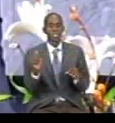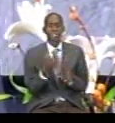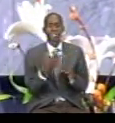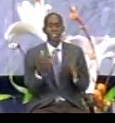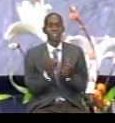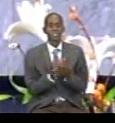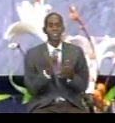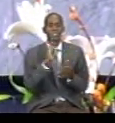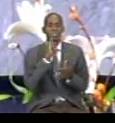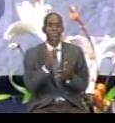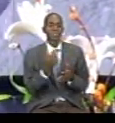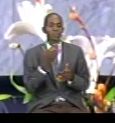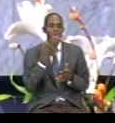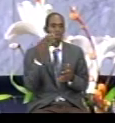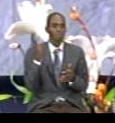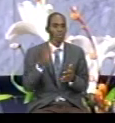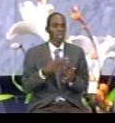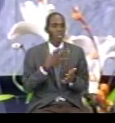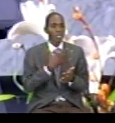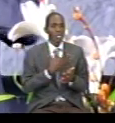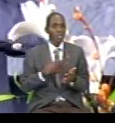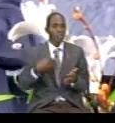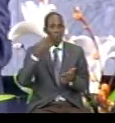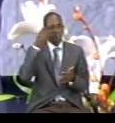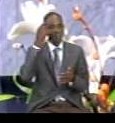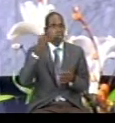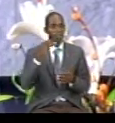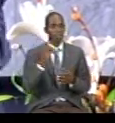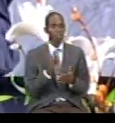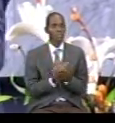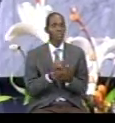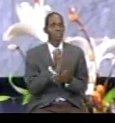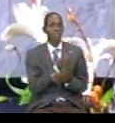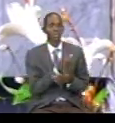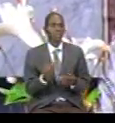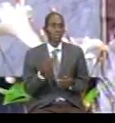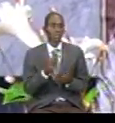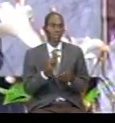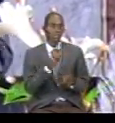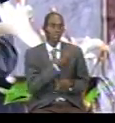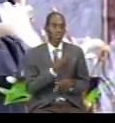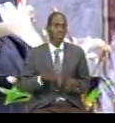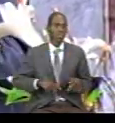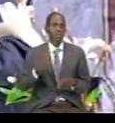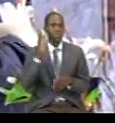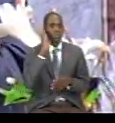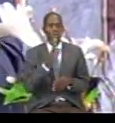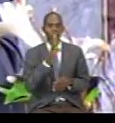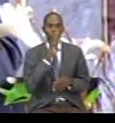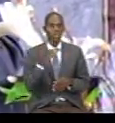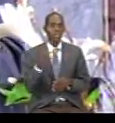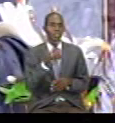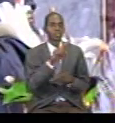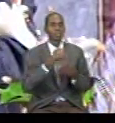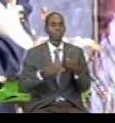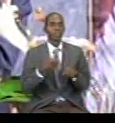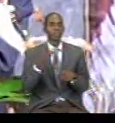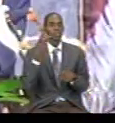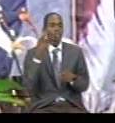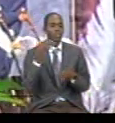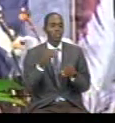dirt. And because of that, the king will be his friend. Proverbs chapter 27. Proverbs